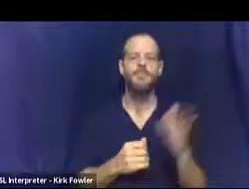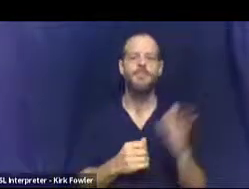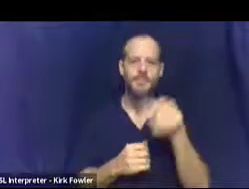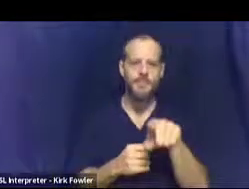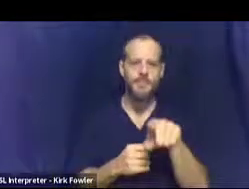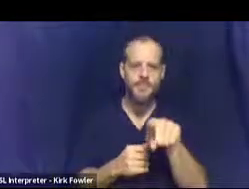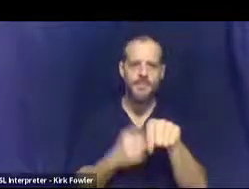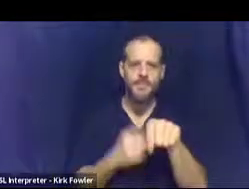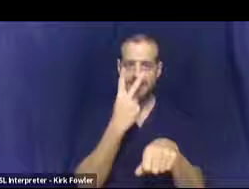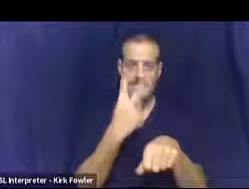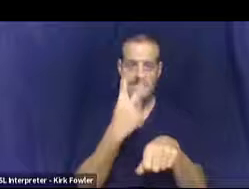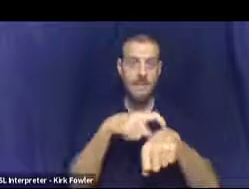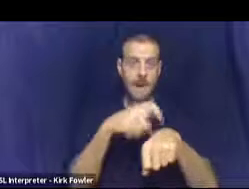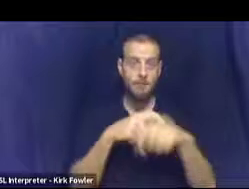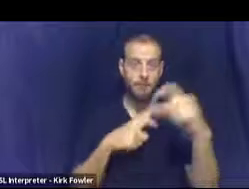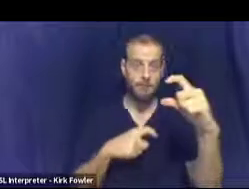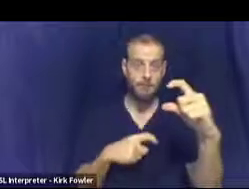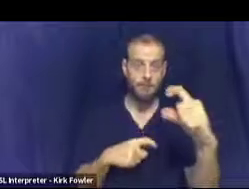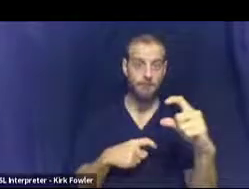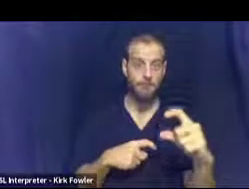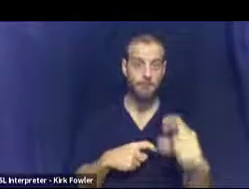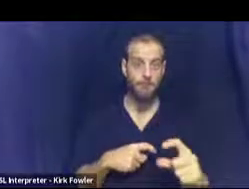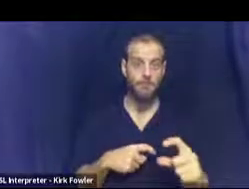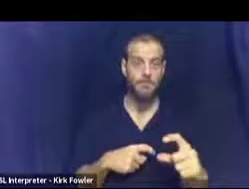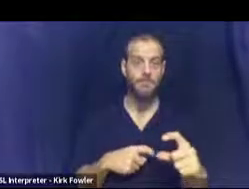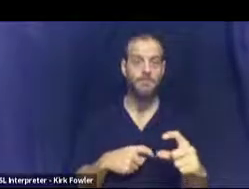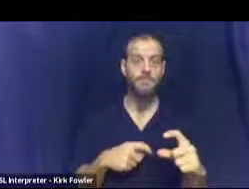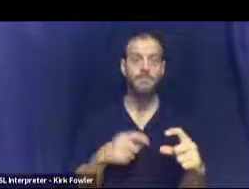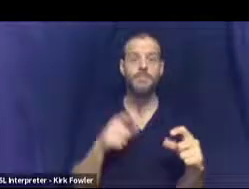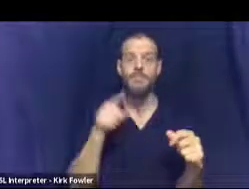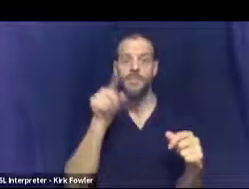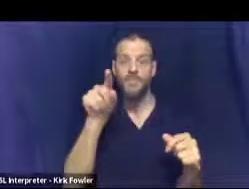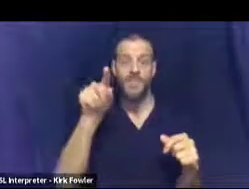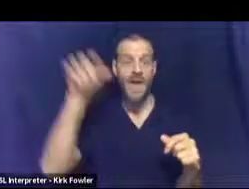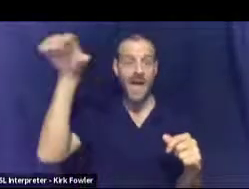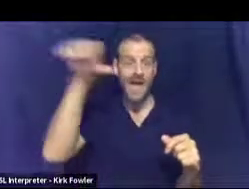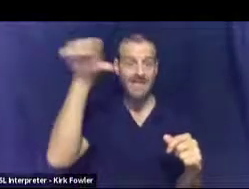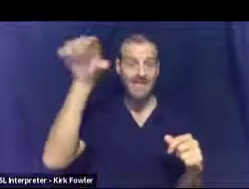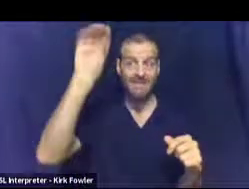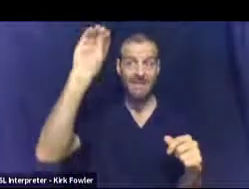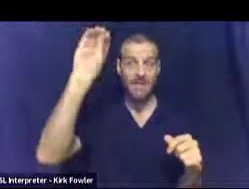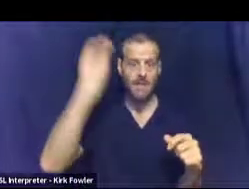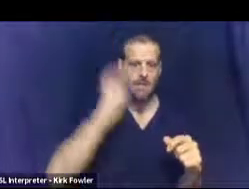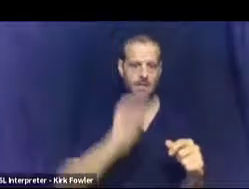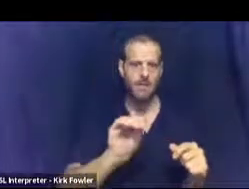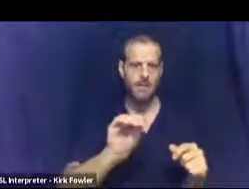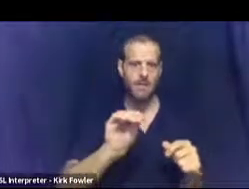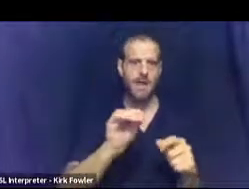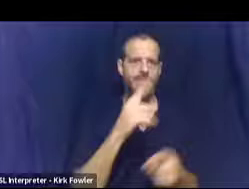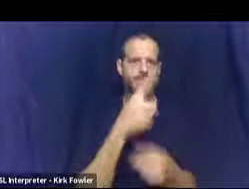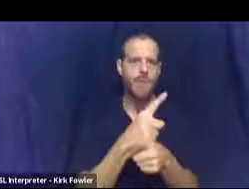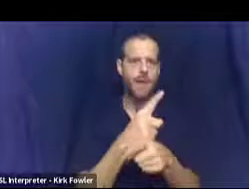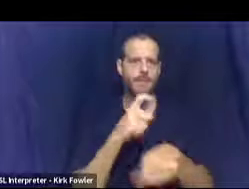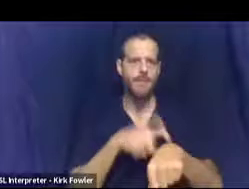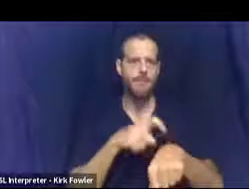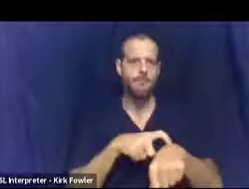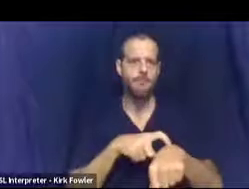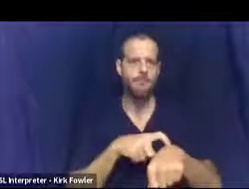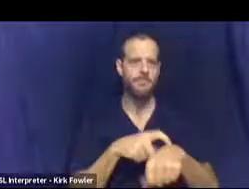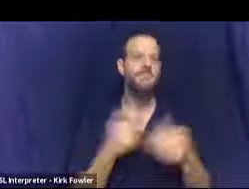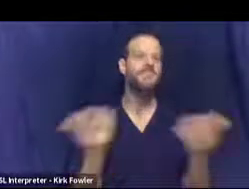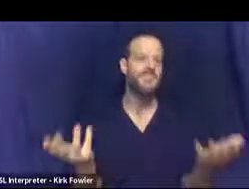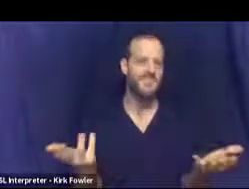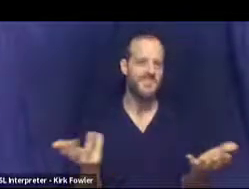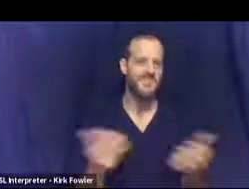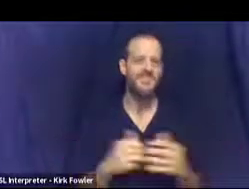clock and it looks like the student was expected to put whatever the activity was at that time in the space next to it. So if a child